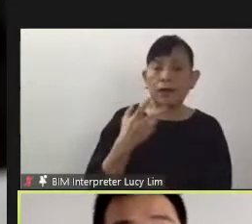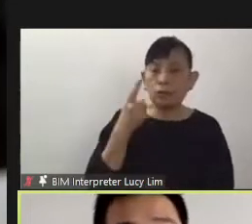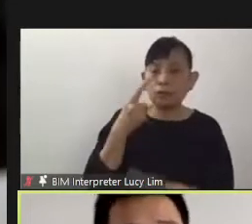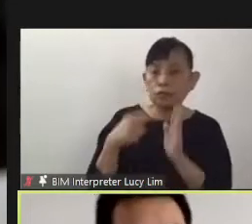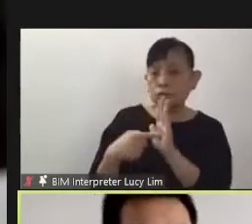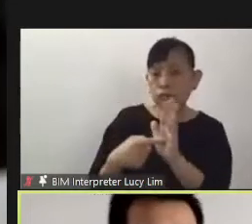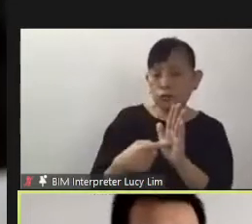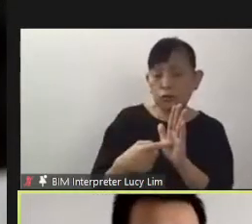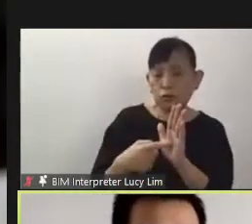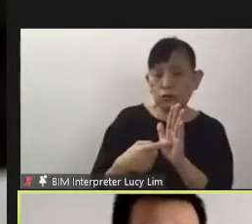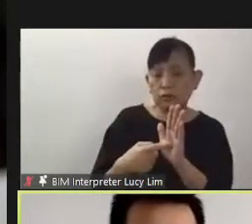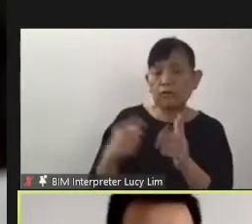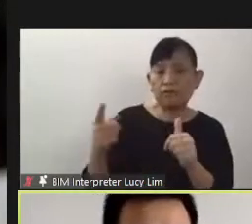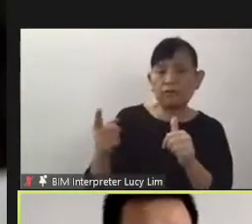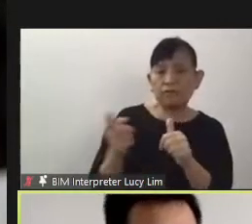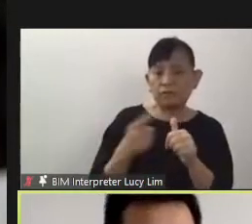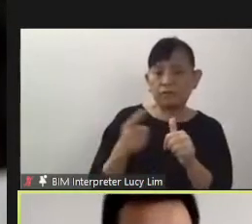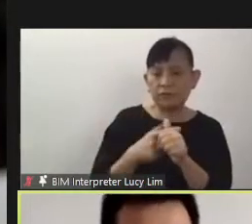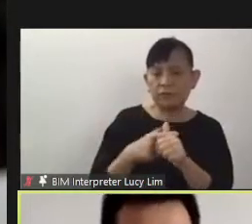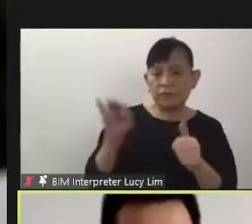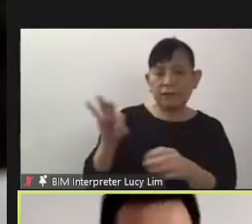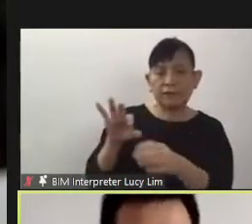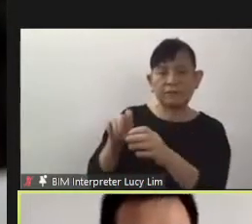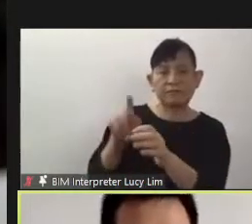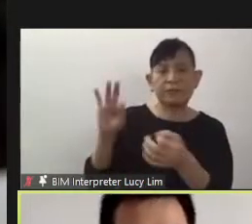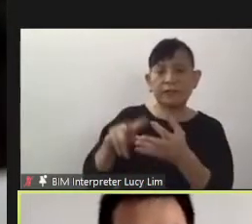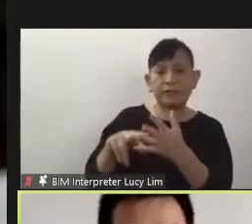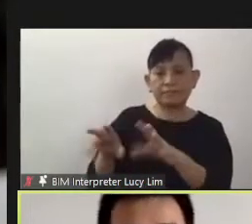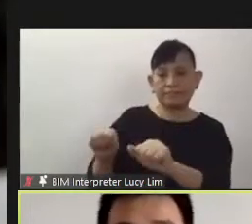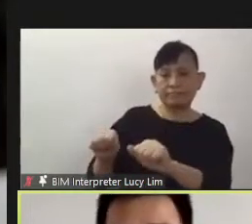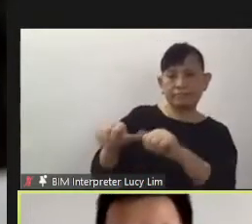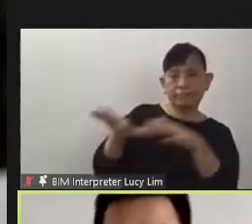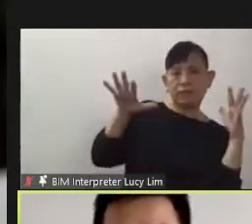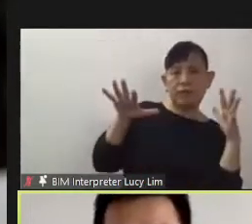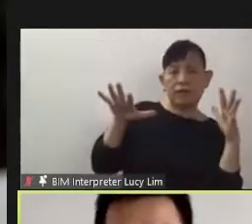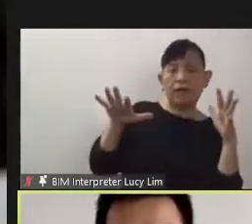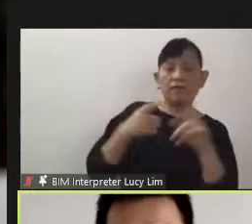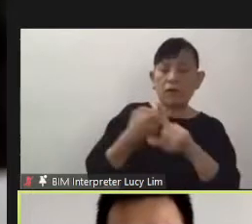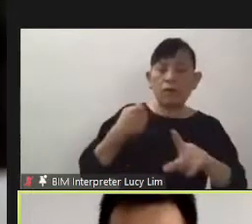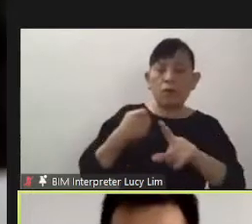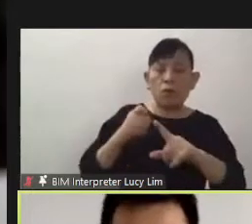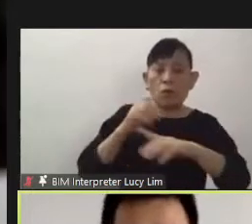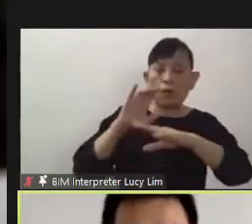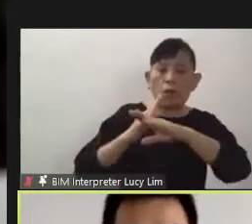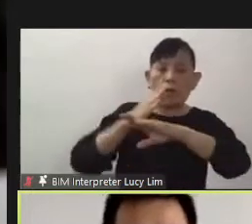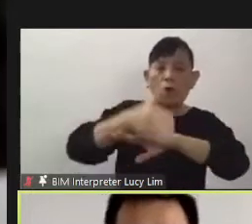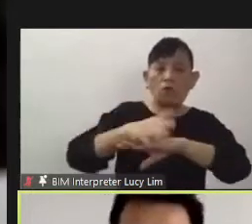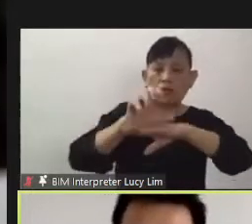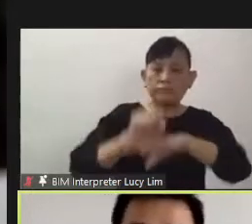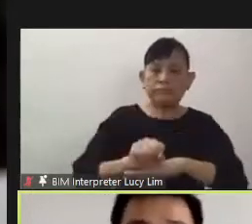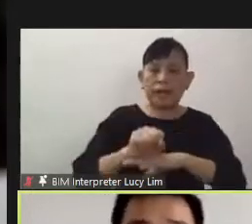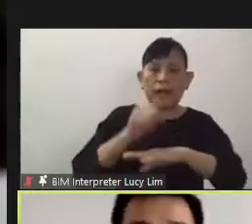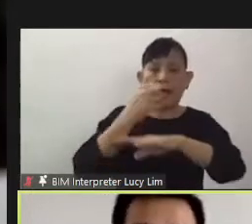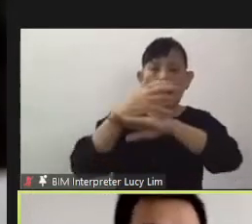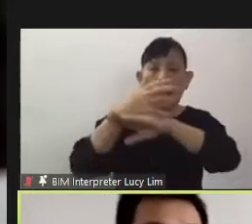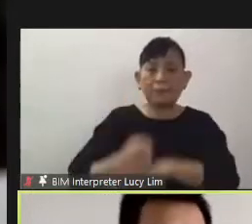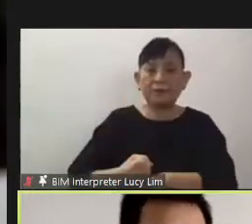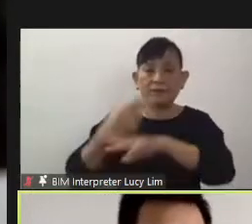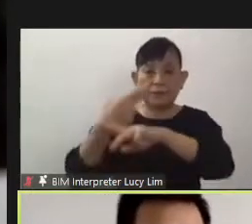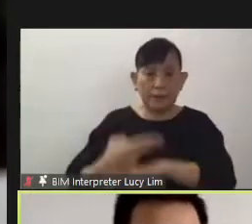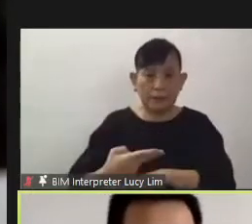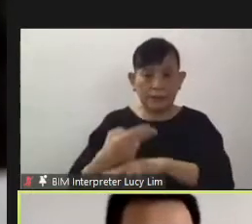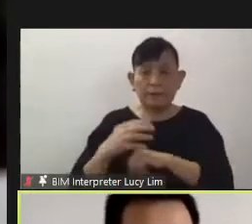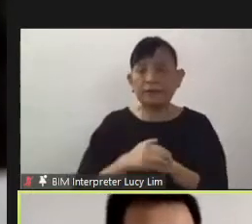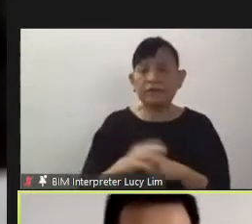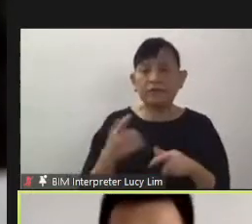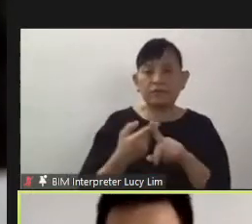we have to liberate ourselves from all this fossil fuel capitalism and overconsumption habit. For example, we can try to draw